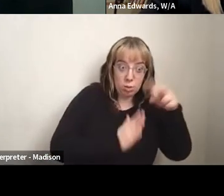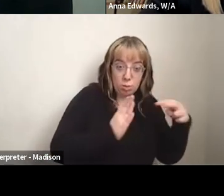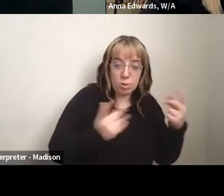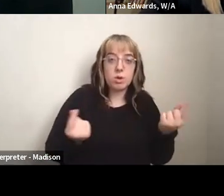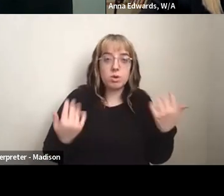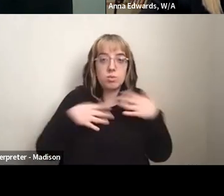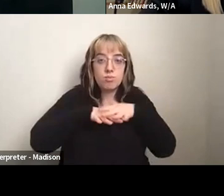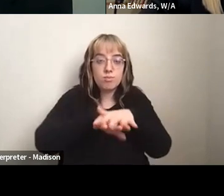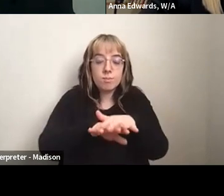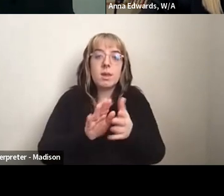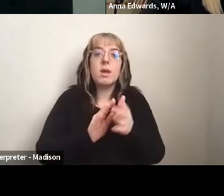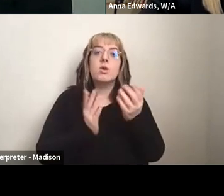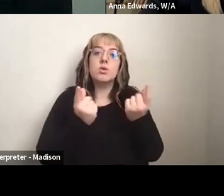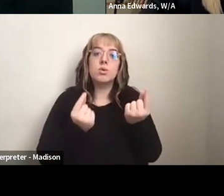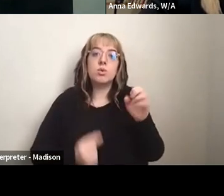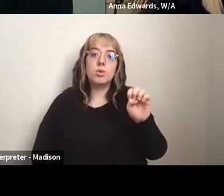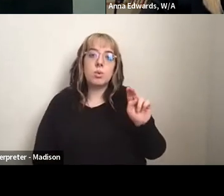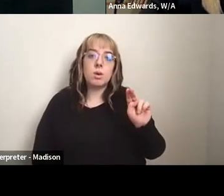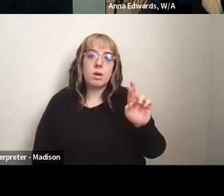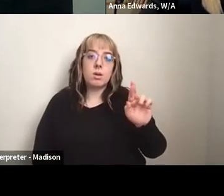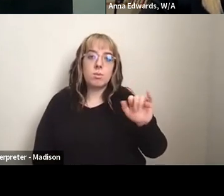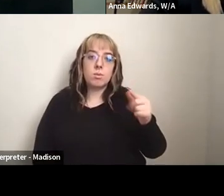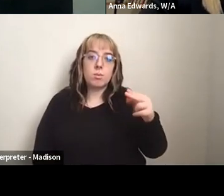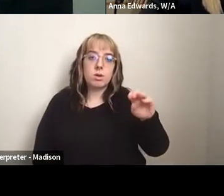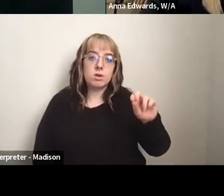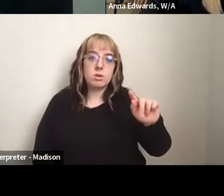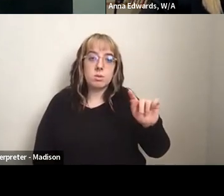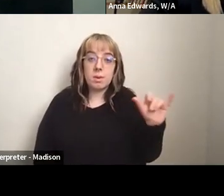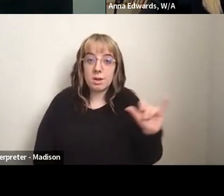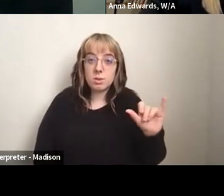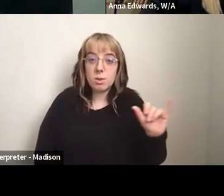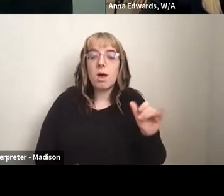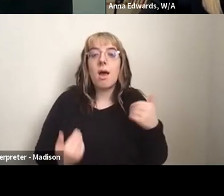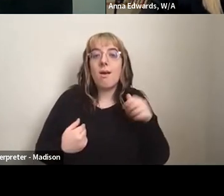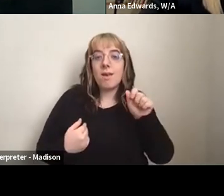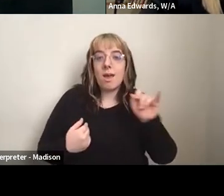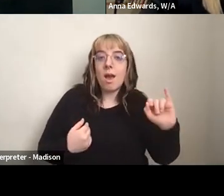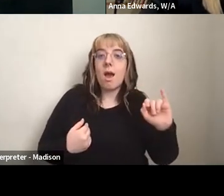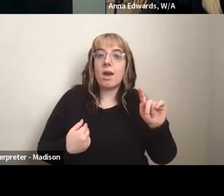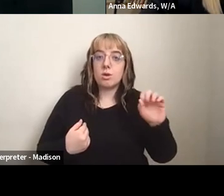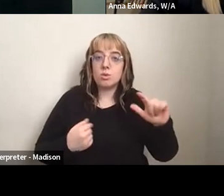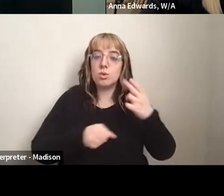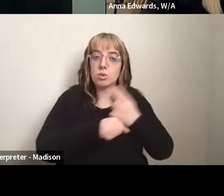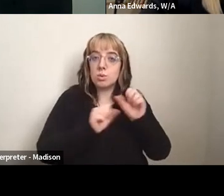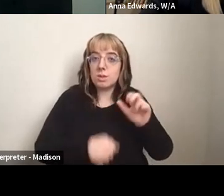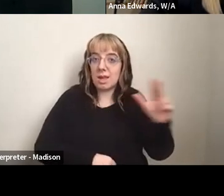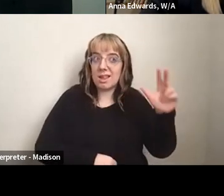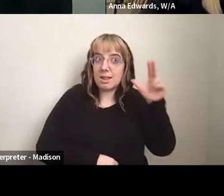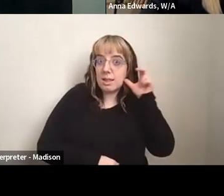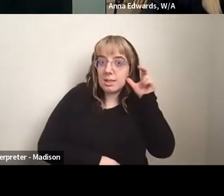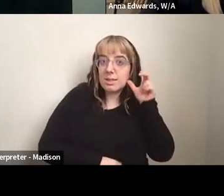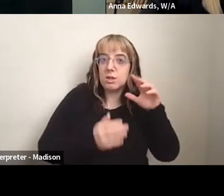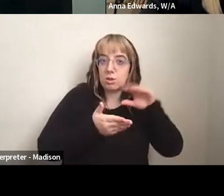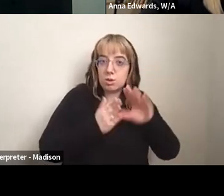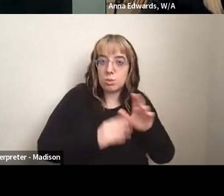some really interesting AI tools with listening to students read, and then comparing that to